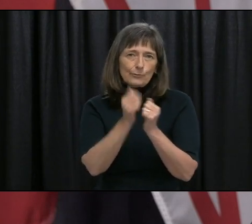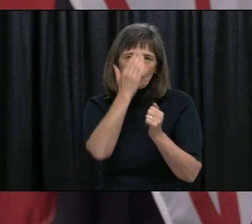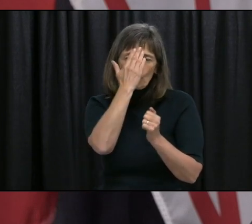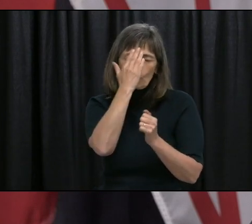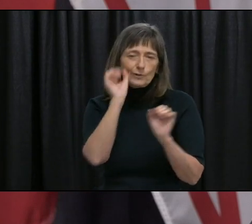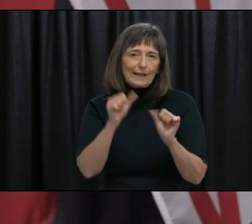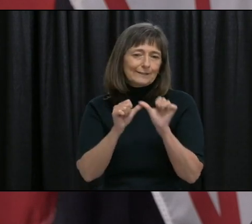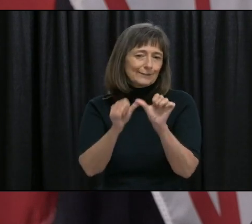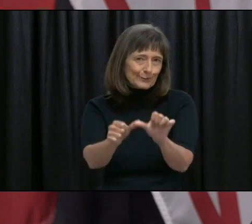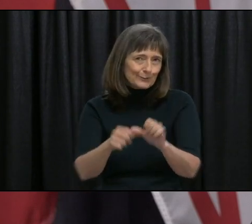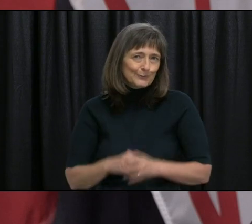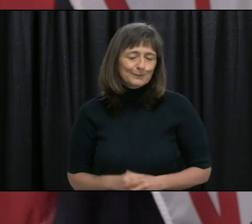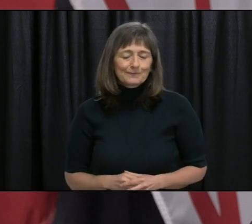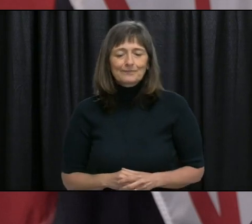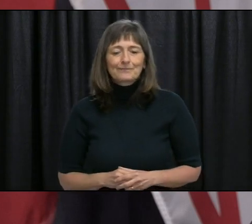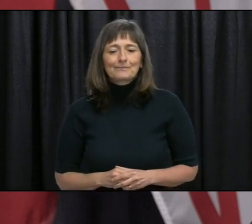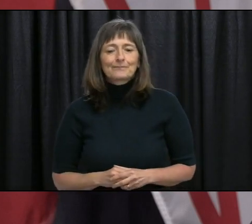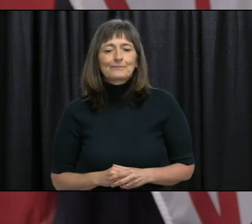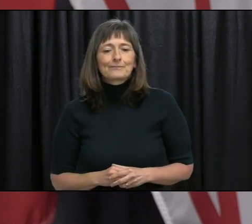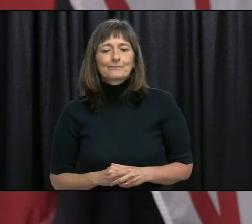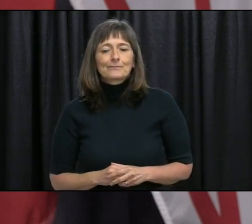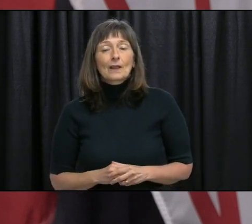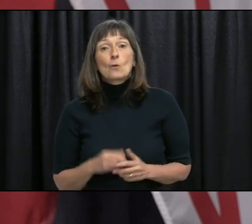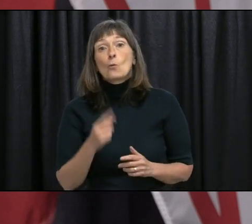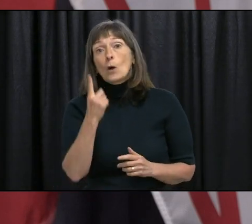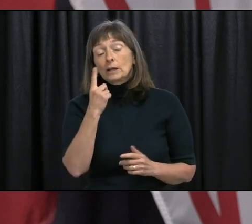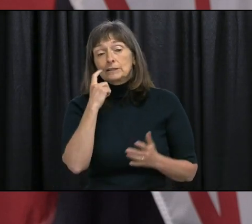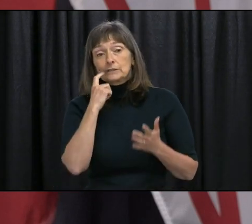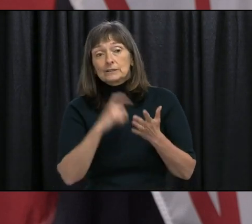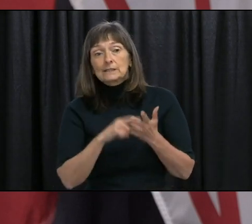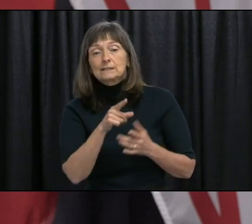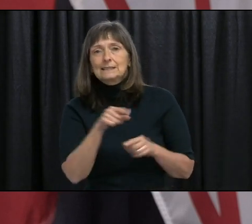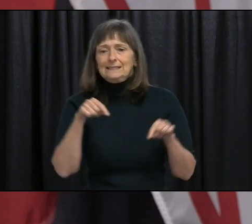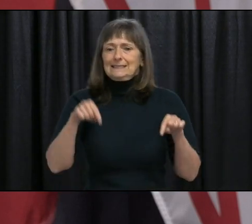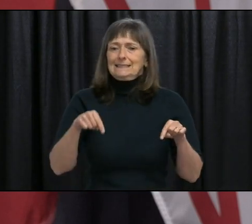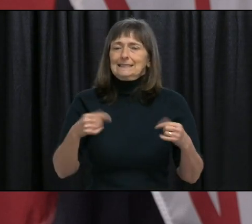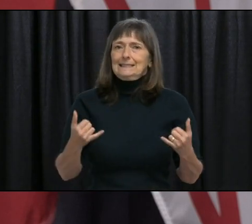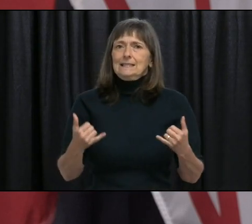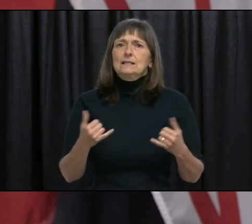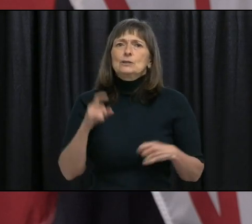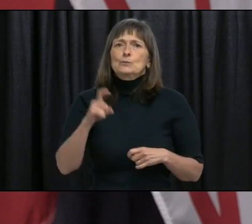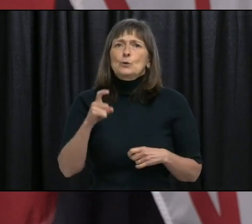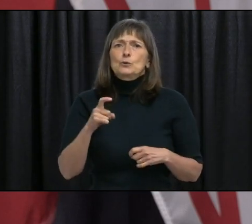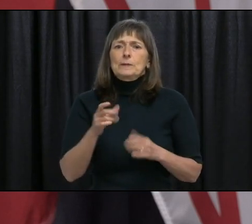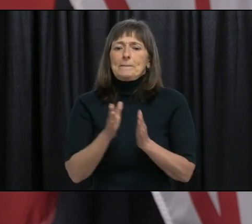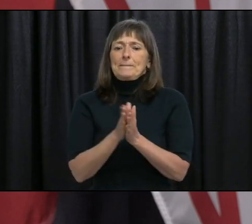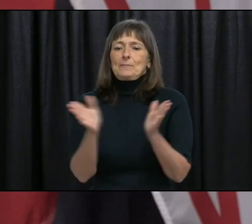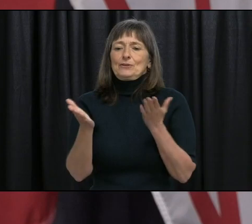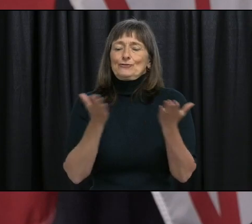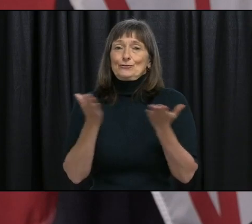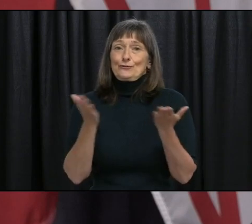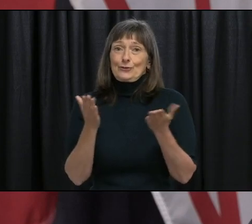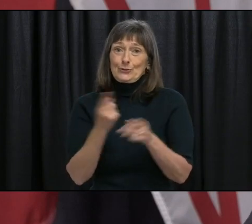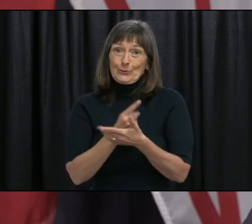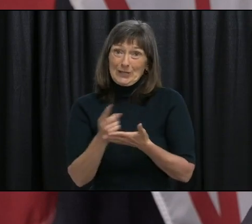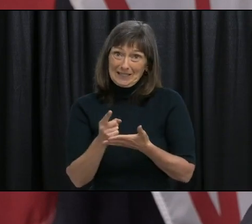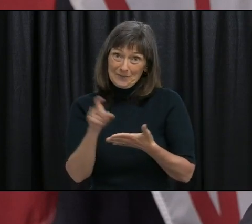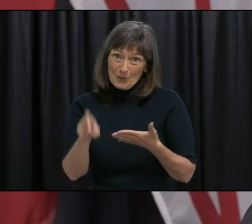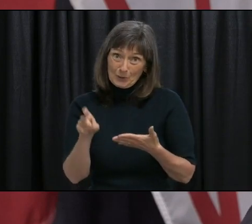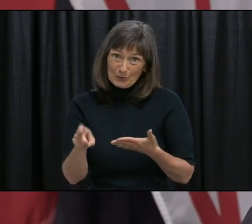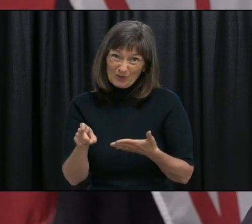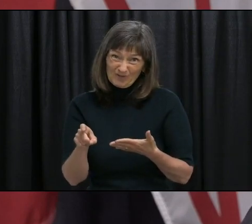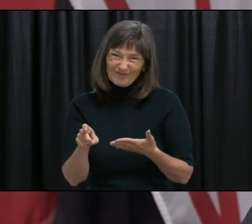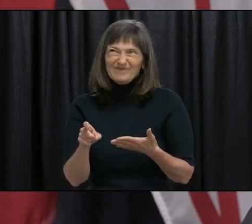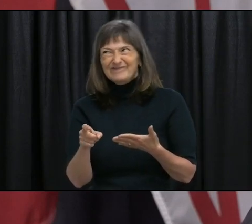this way. I would be remiss if I didn't acknowledge that this is supposed to be Public Service Week. A week that would be